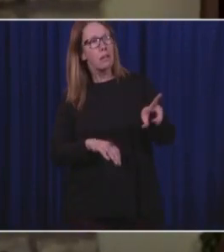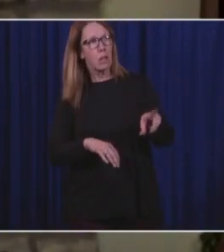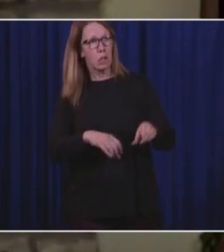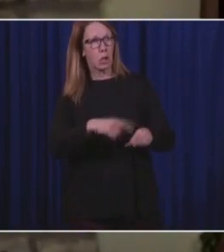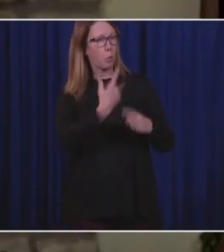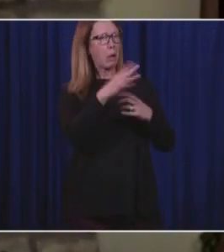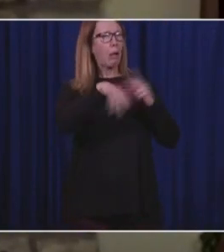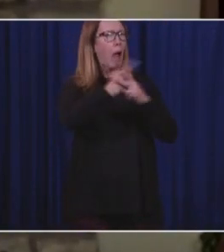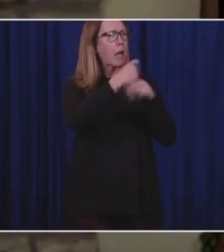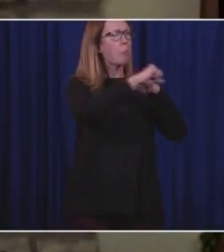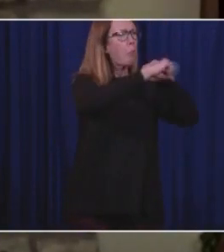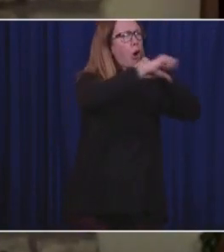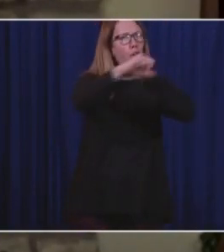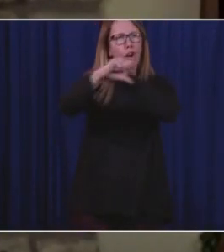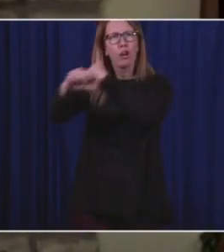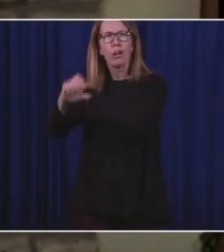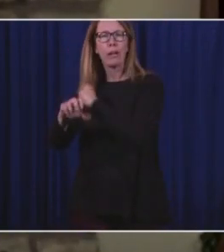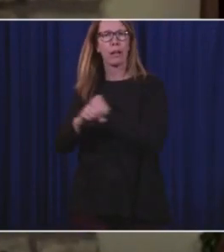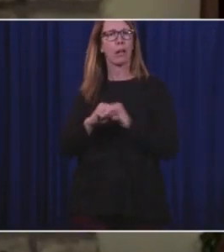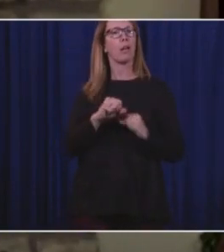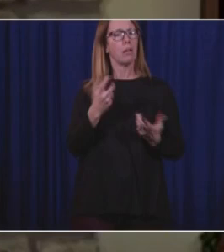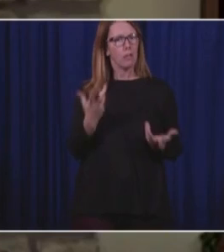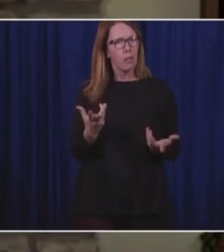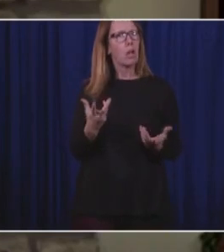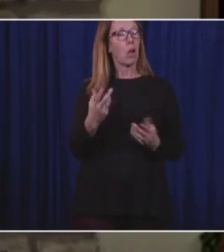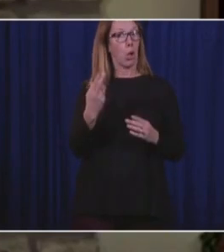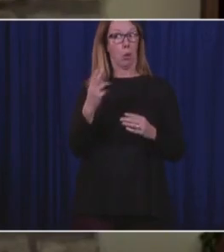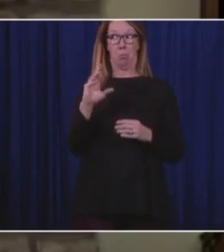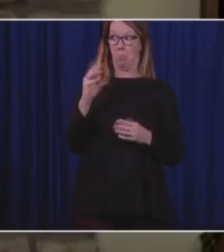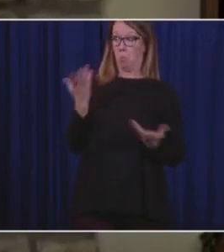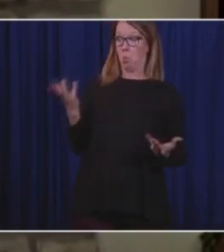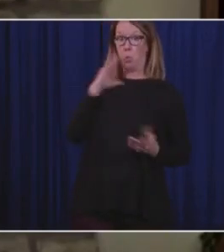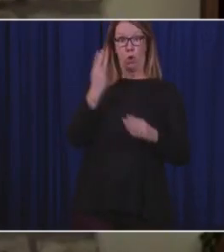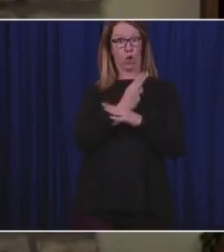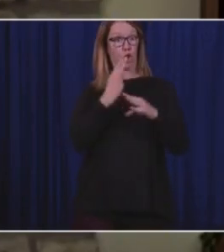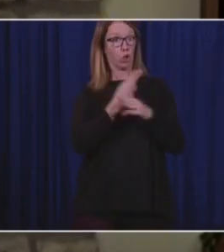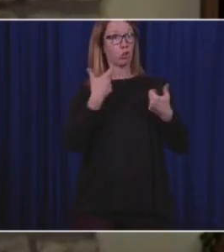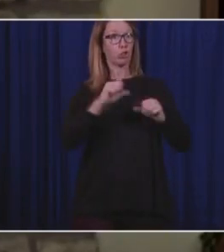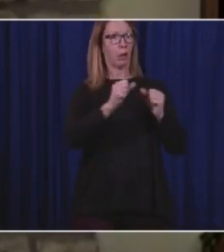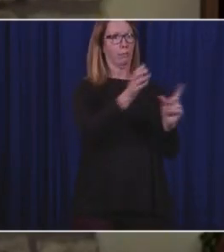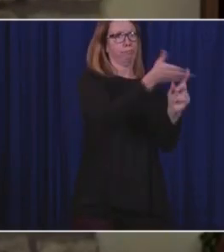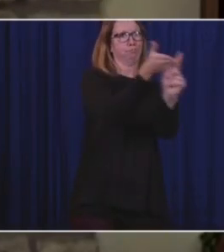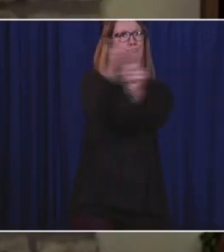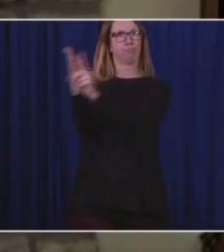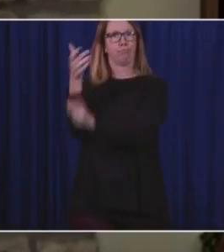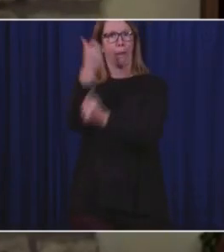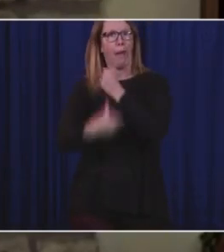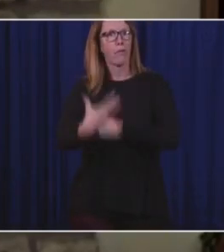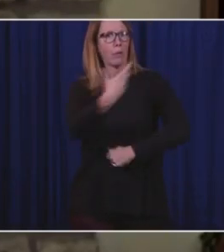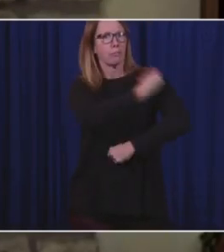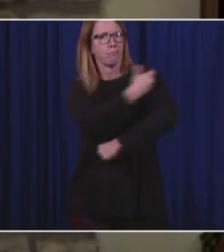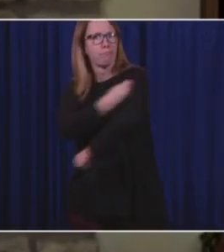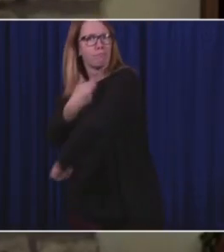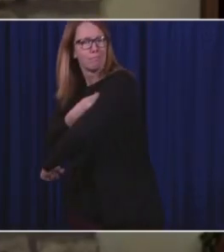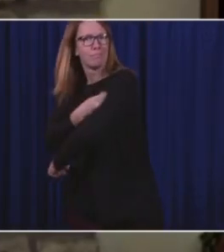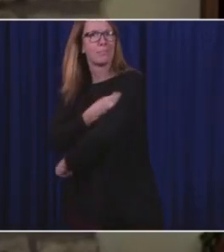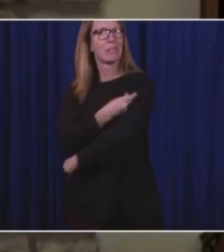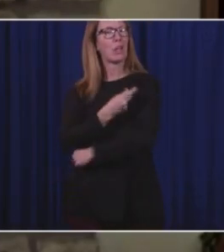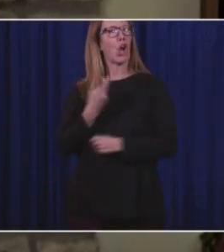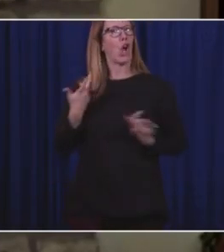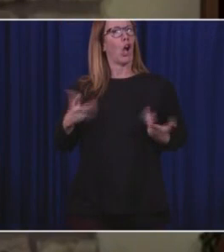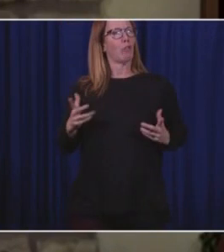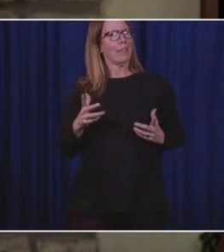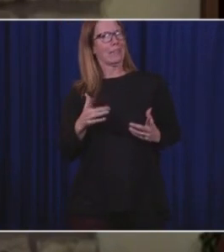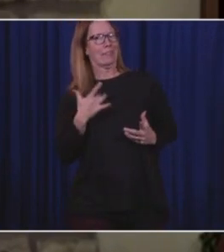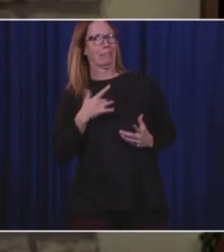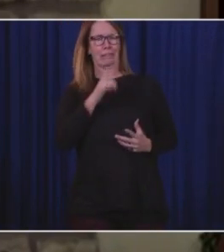marketing campaign Ohio is going to be doing to convince Ohioans to get vaccinated, especially in the minority community where distrust can